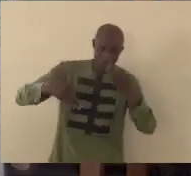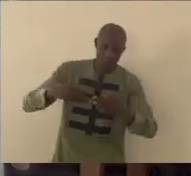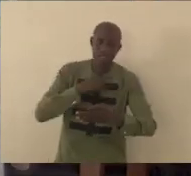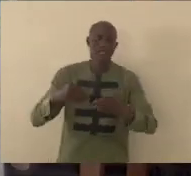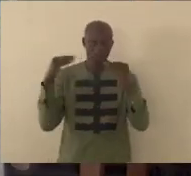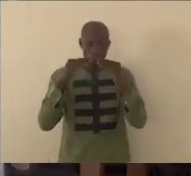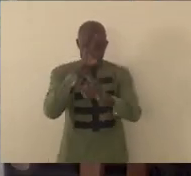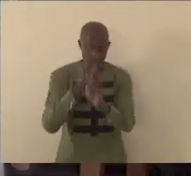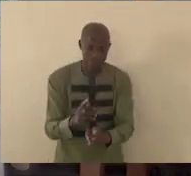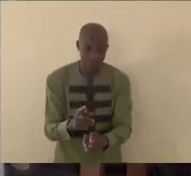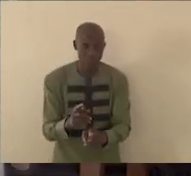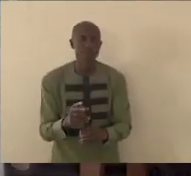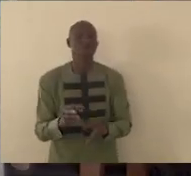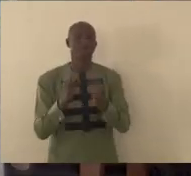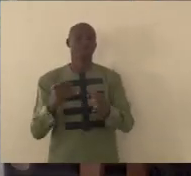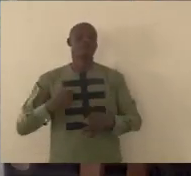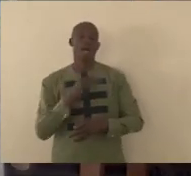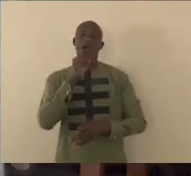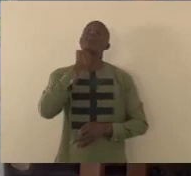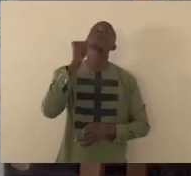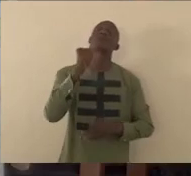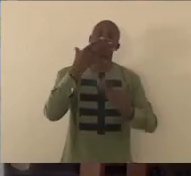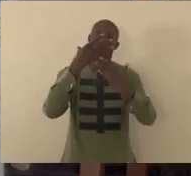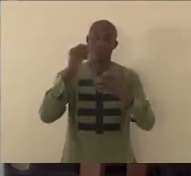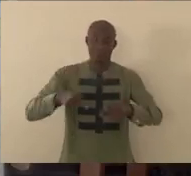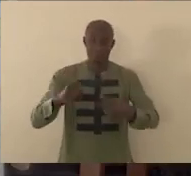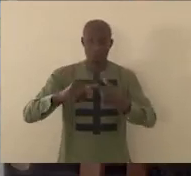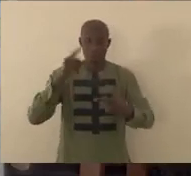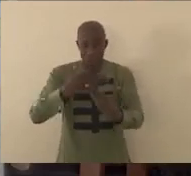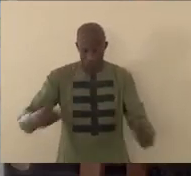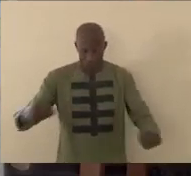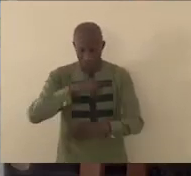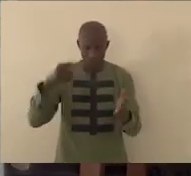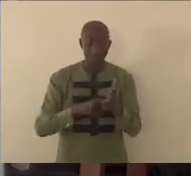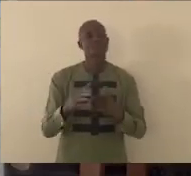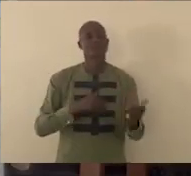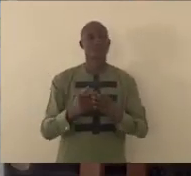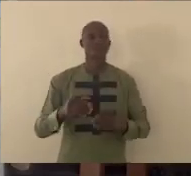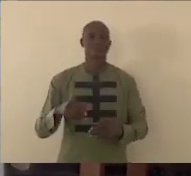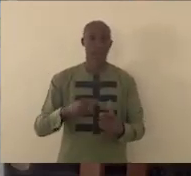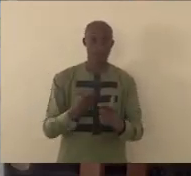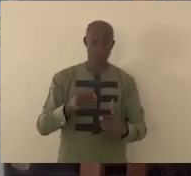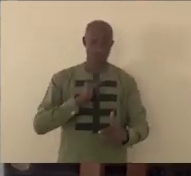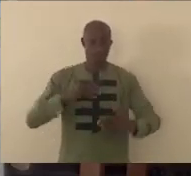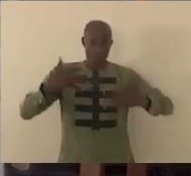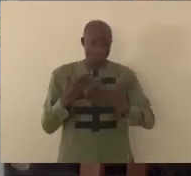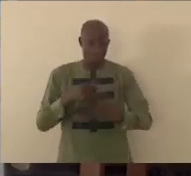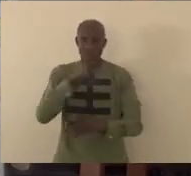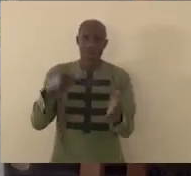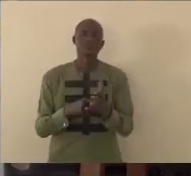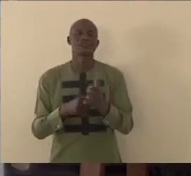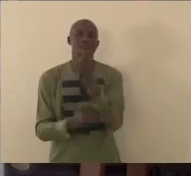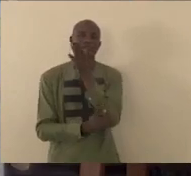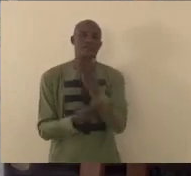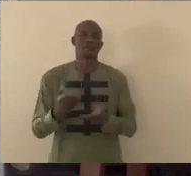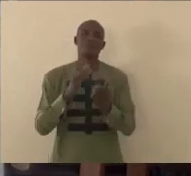equality and mutual respect. If we are not able to resolve these thorny issues once and for all, then I fear that this country may